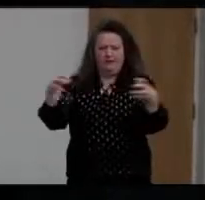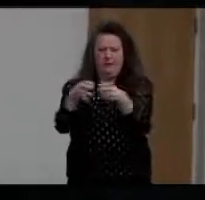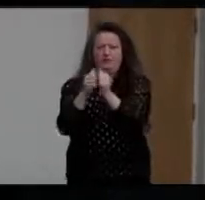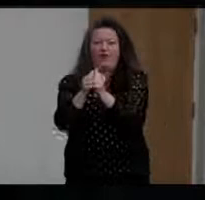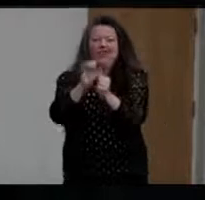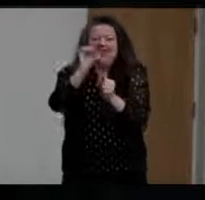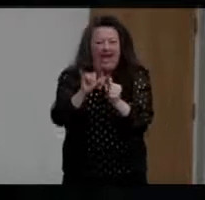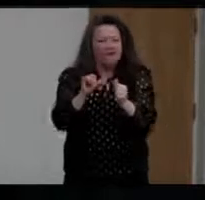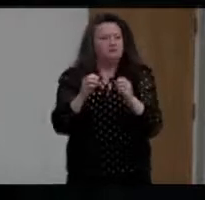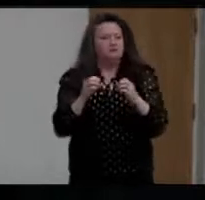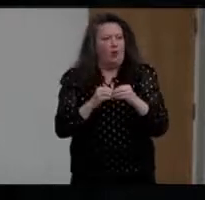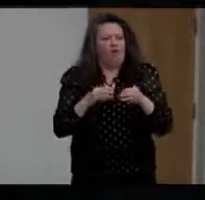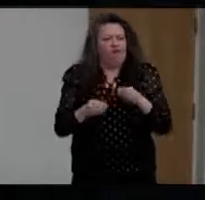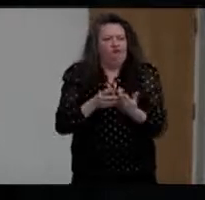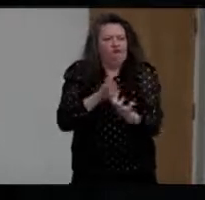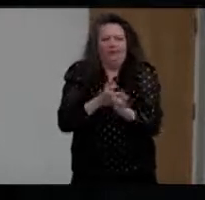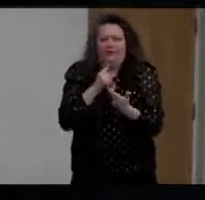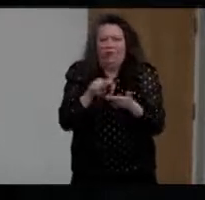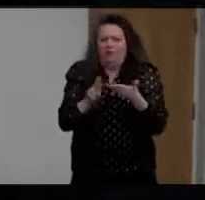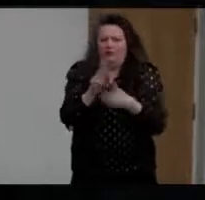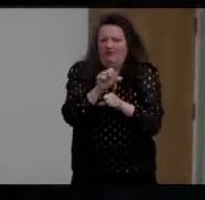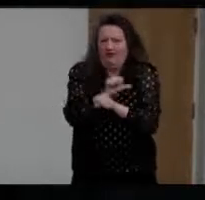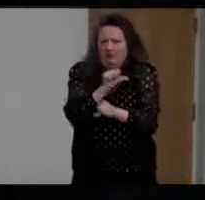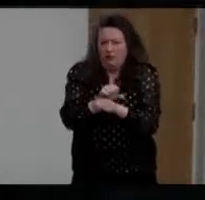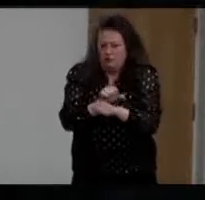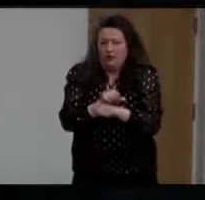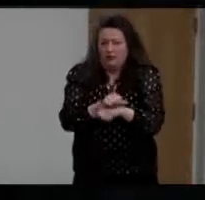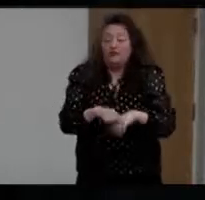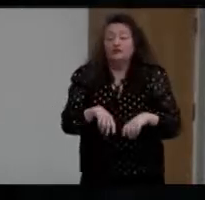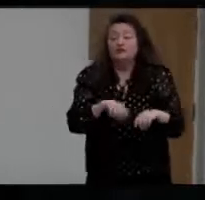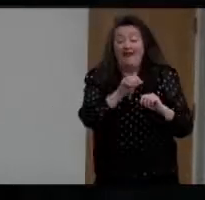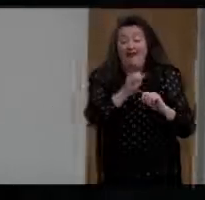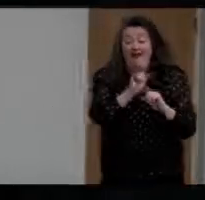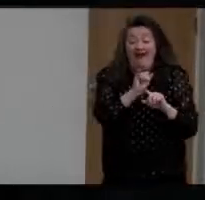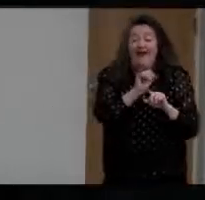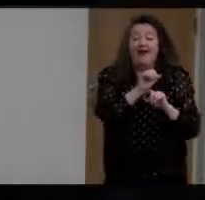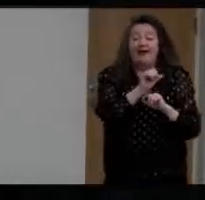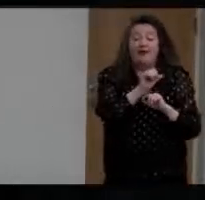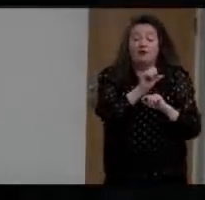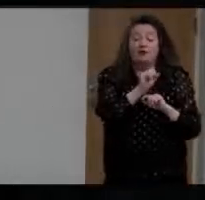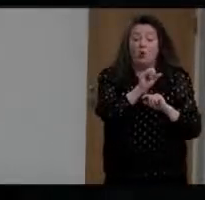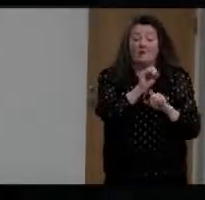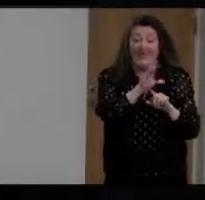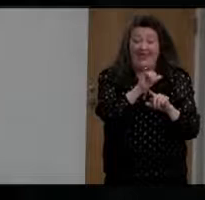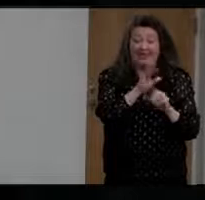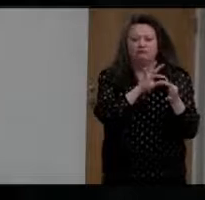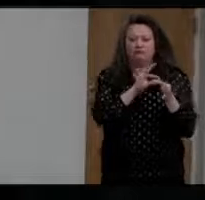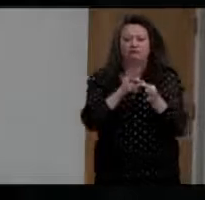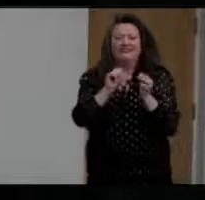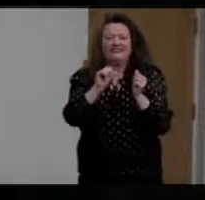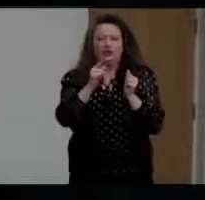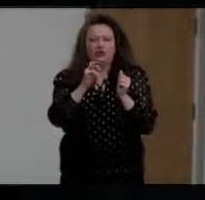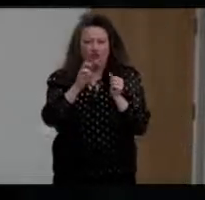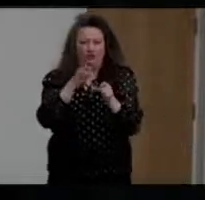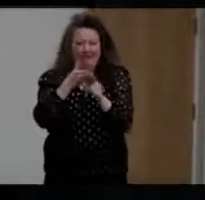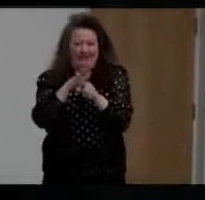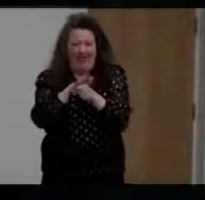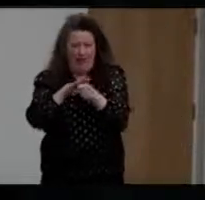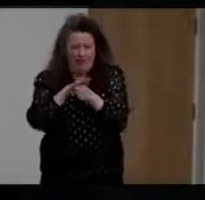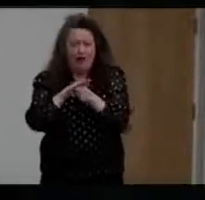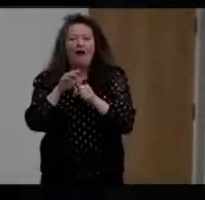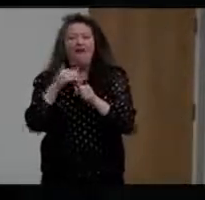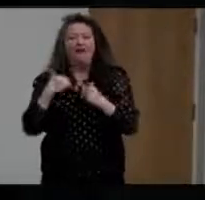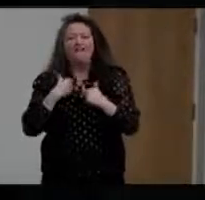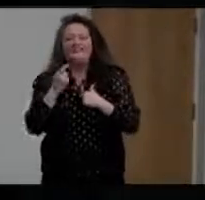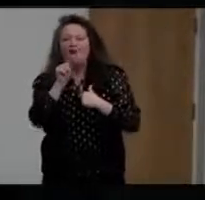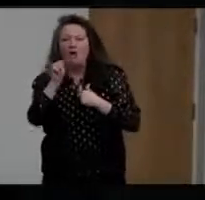and we're doing that. So AI for Society is the signature area that Eleni and Jeffrey Rockwell and the Faculty of Arts have been